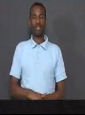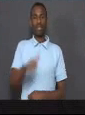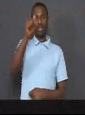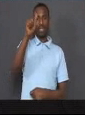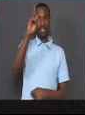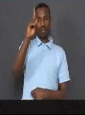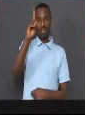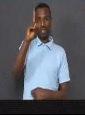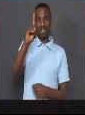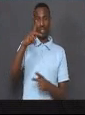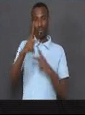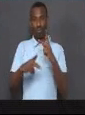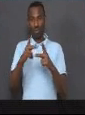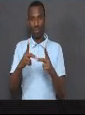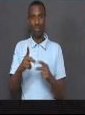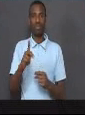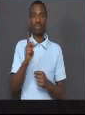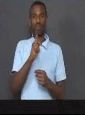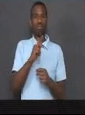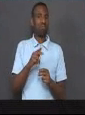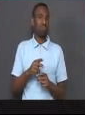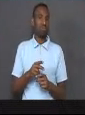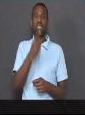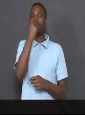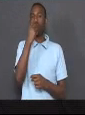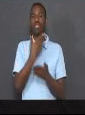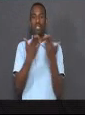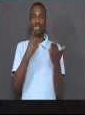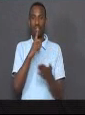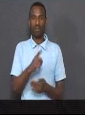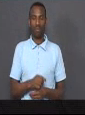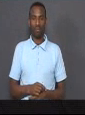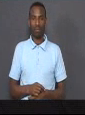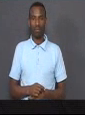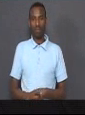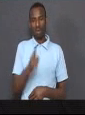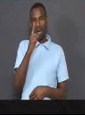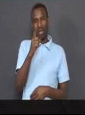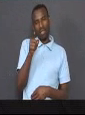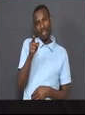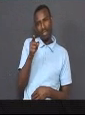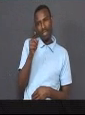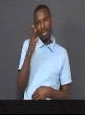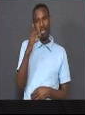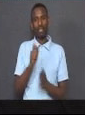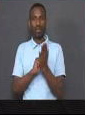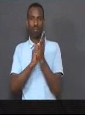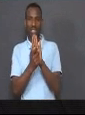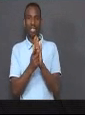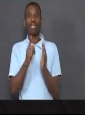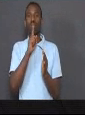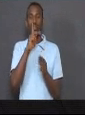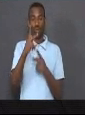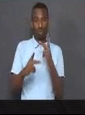Adiabatic processes are quite common. One such example of this